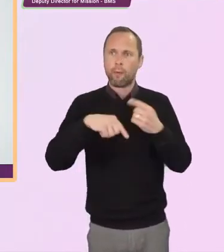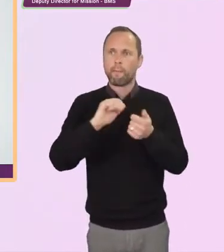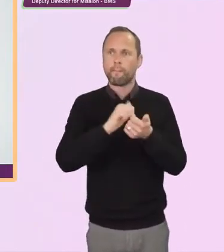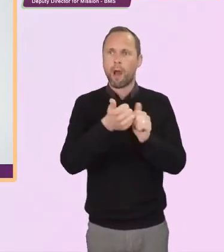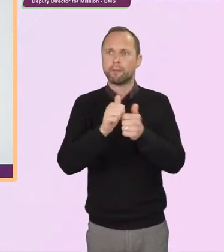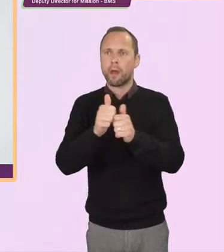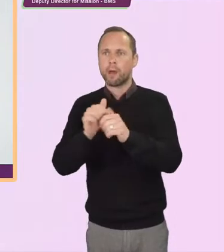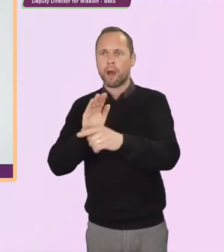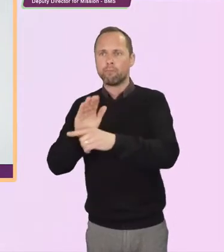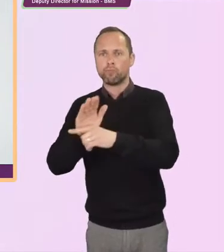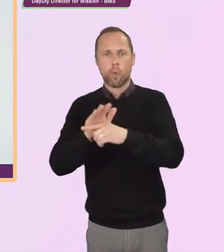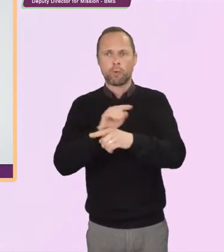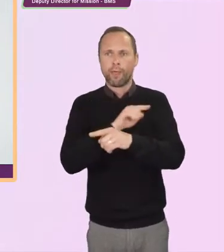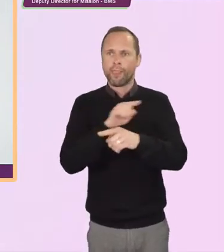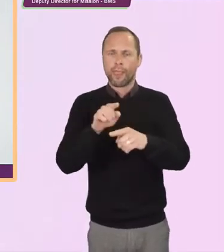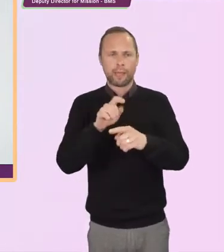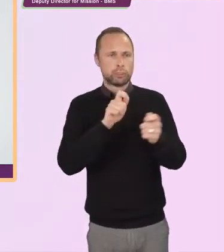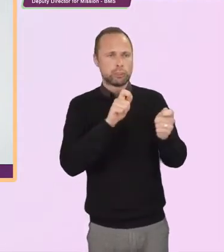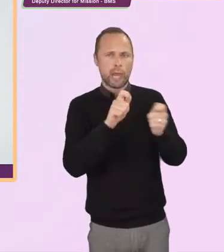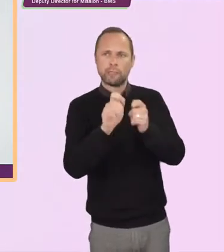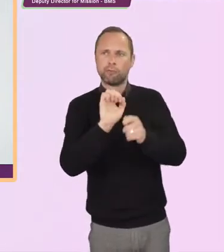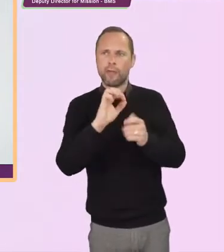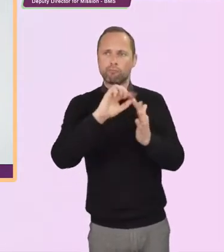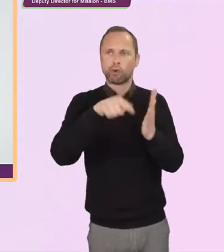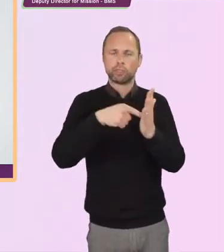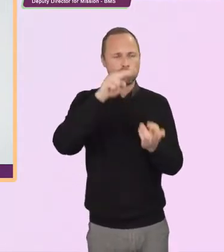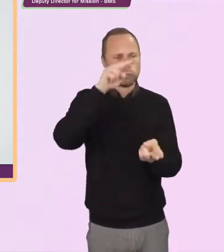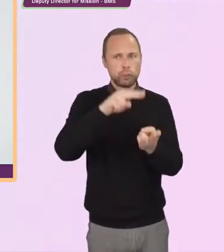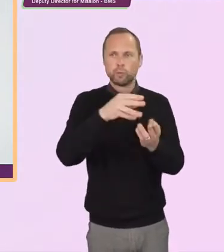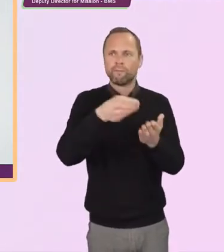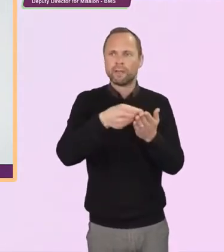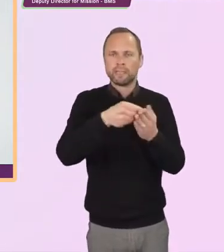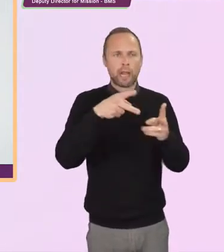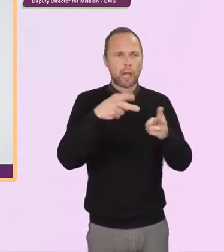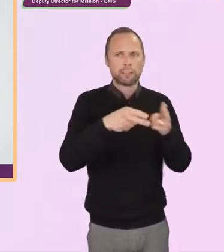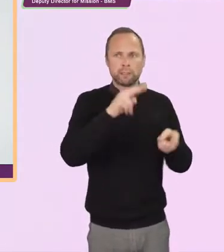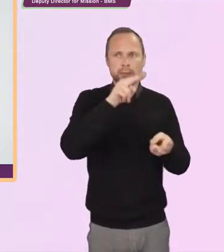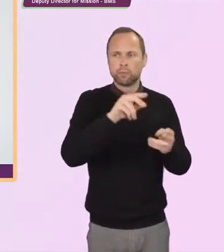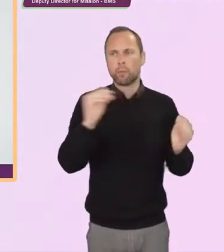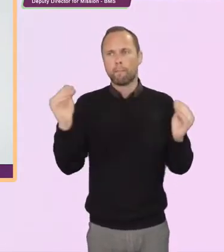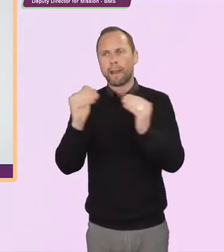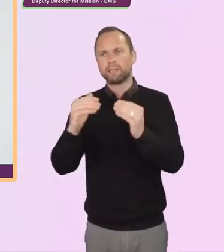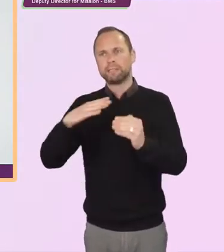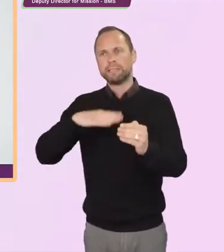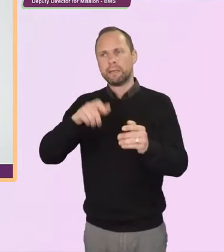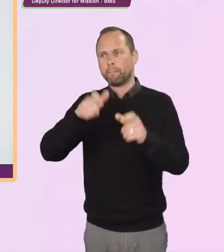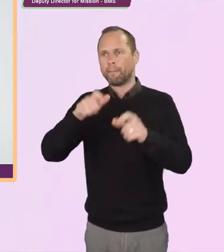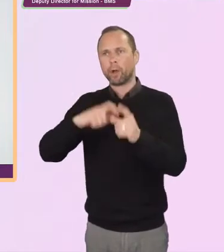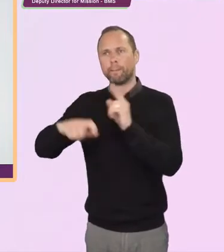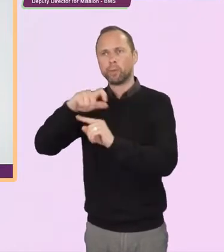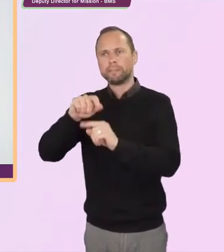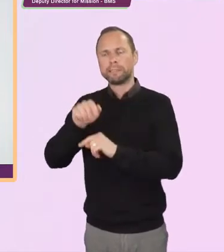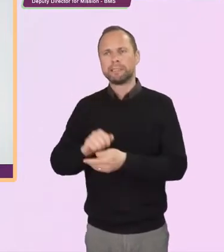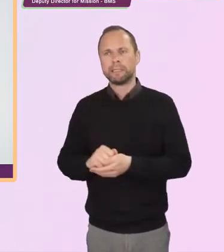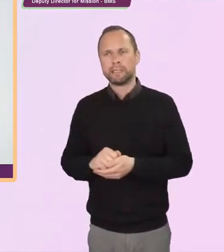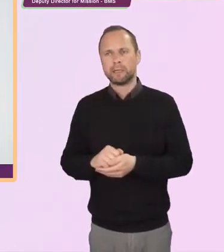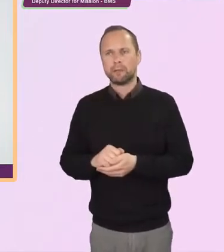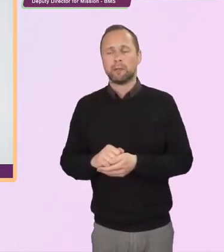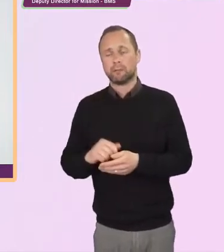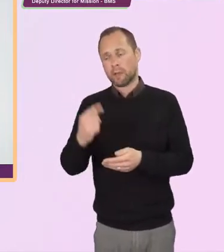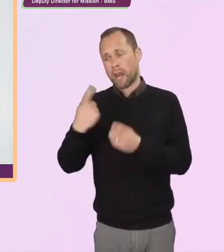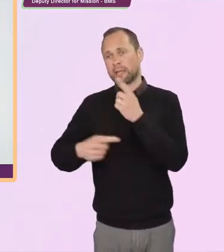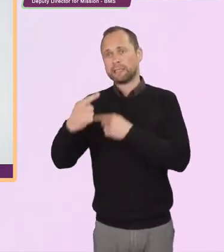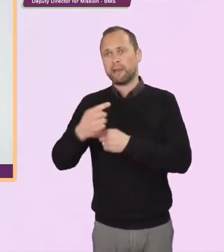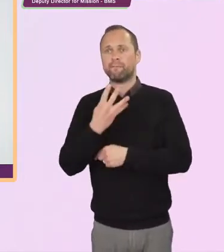partners as they changed the programs they were doing to meet local needs. We would normally make about 20 relief grants in a year. Last year, we